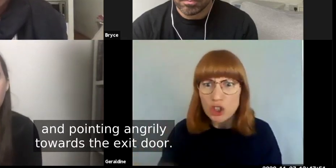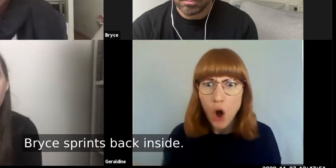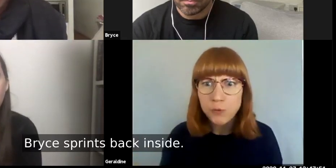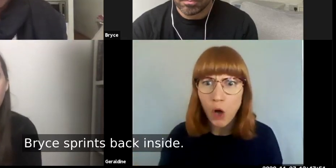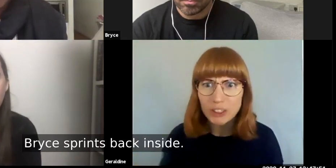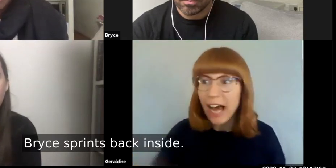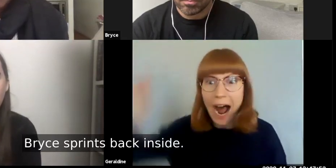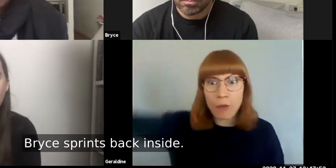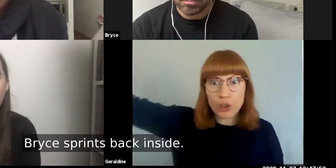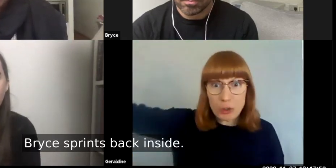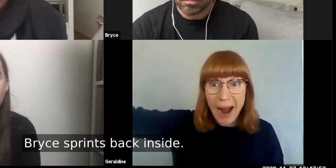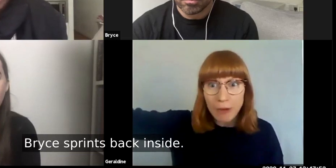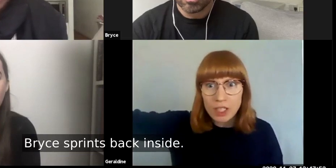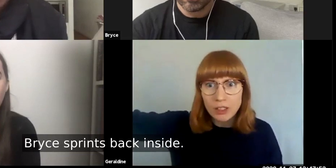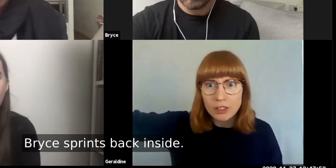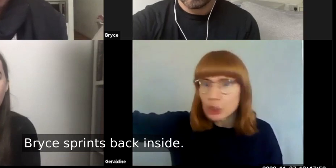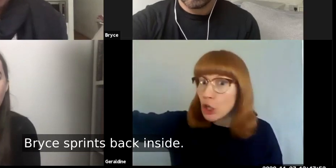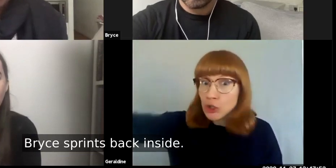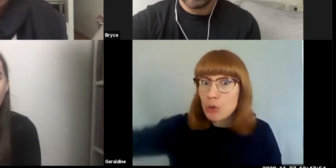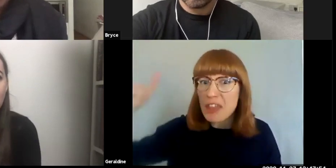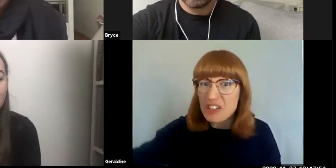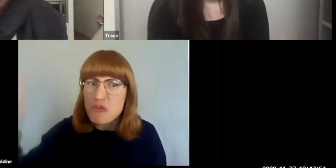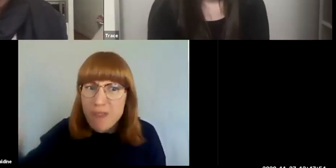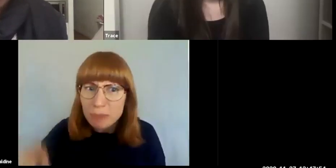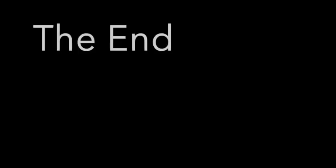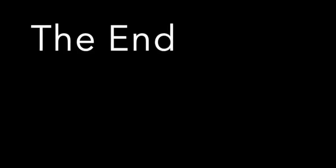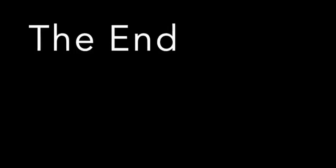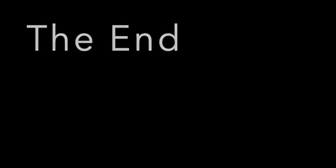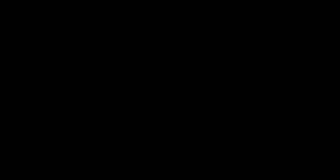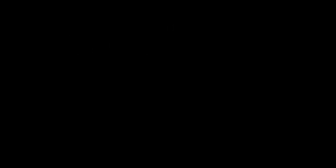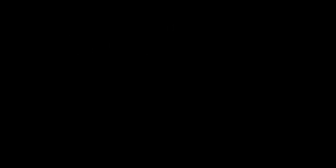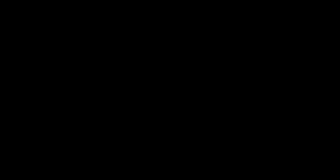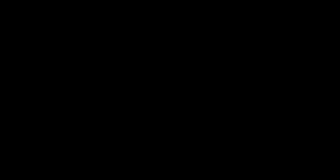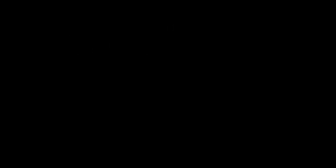Bryce sprints back inside. The end.